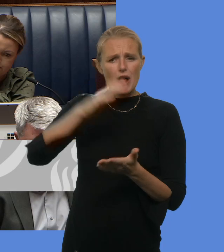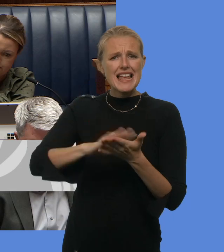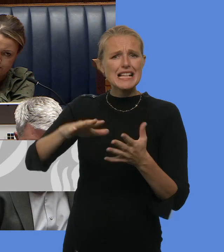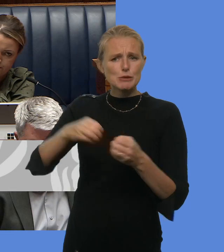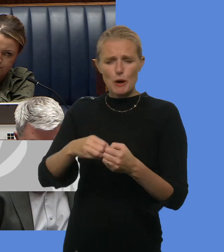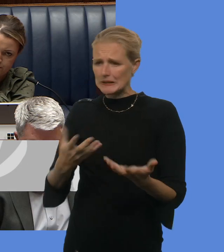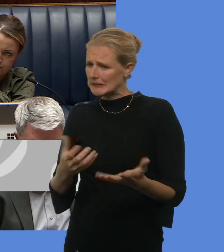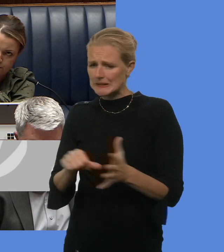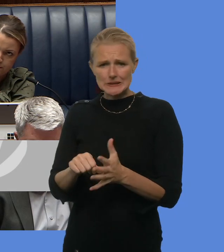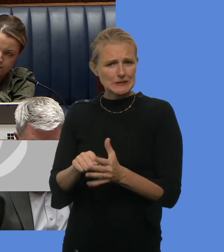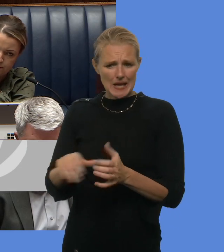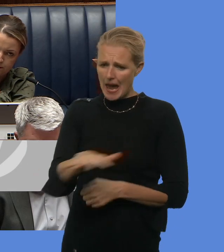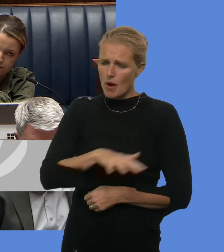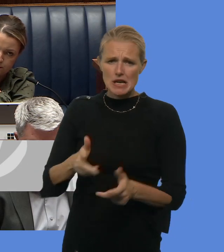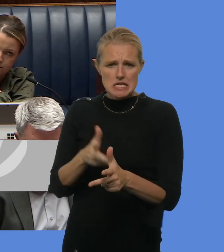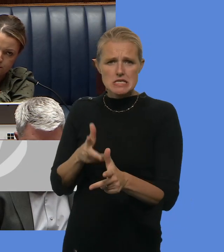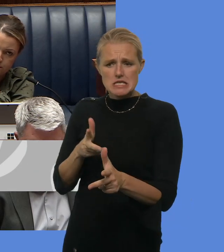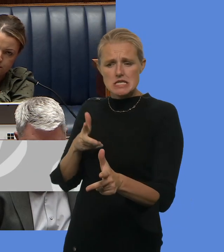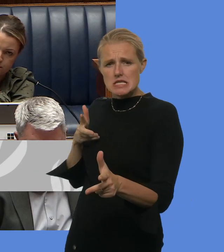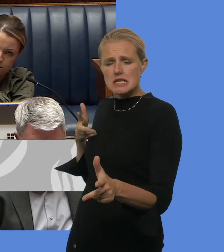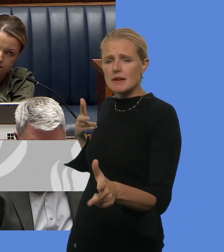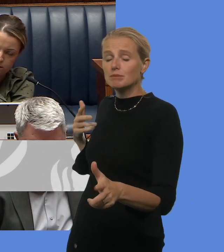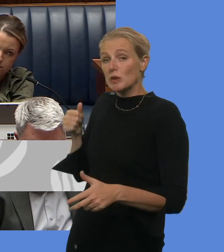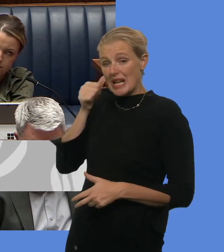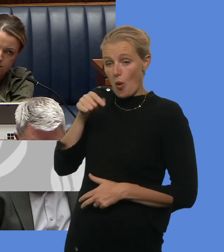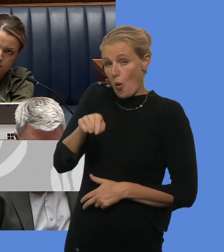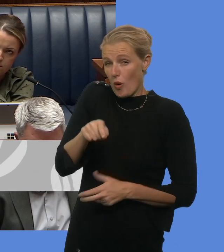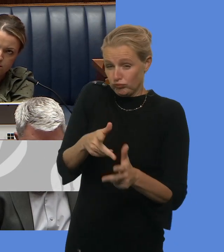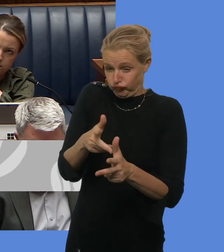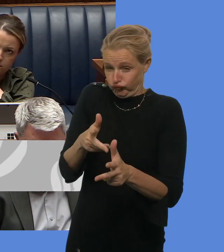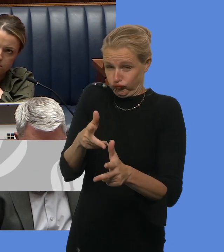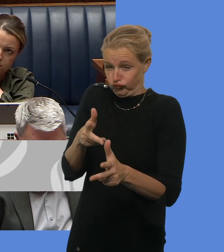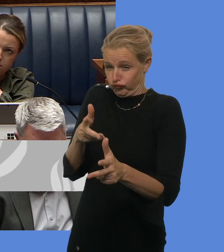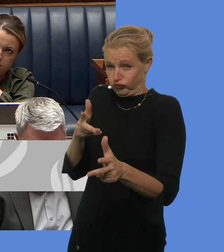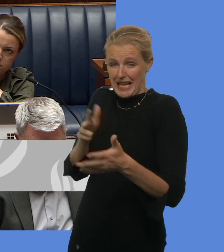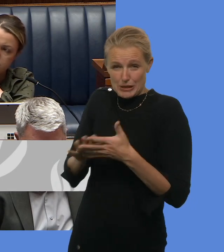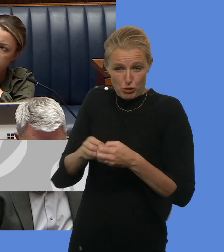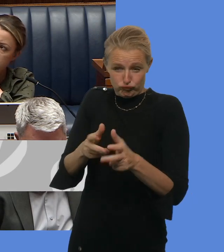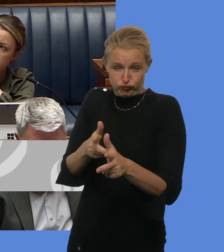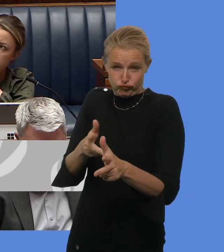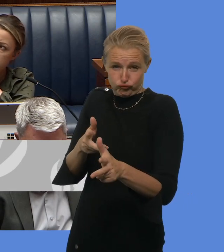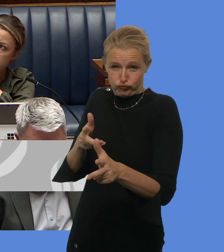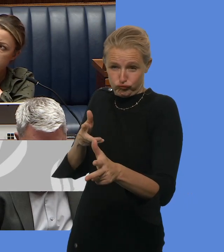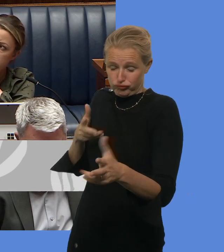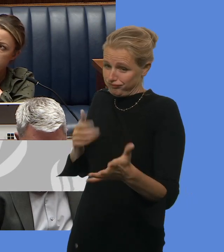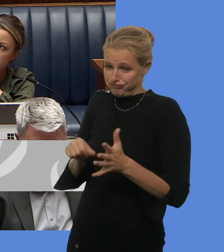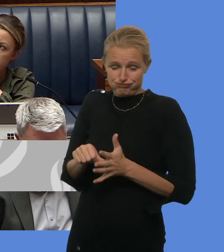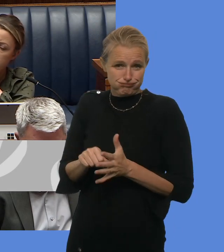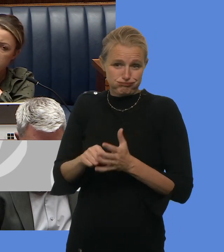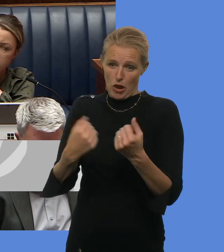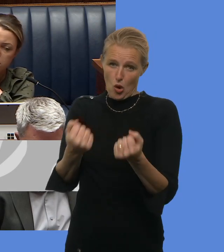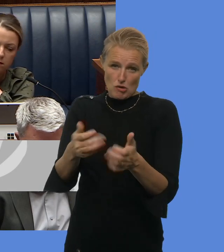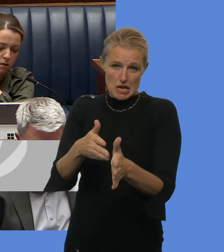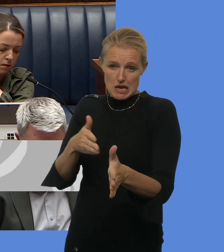not found that solution as yet that wouldn't cause significant traffic congestion and disruption on outlying roads. I am due to meet